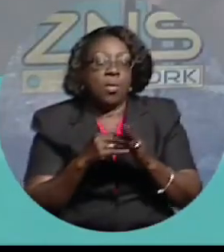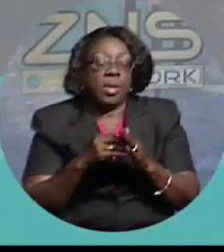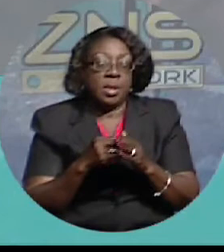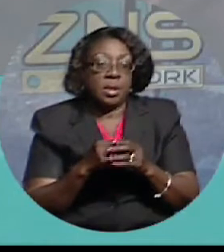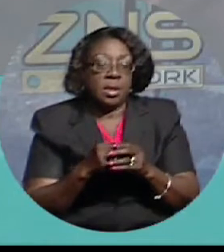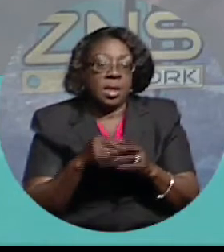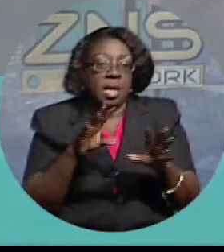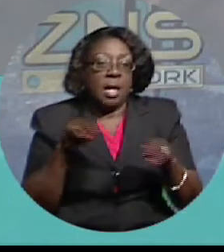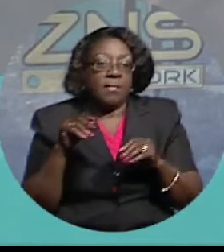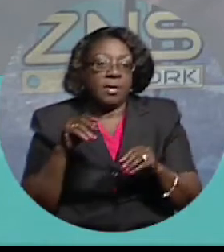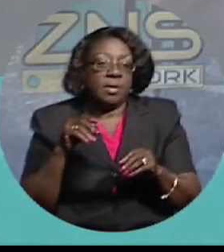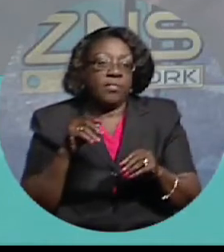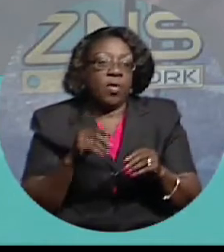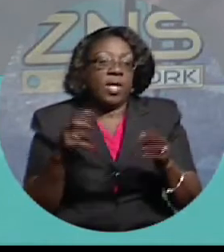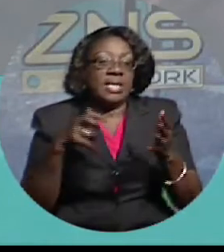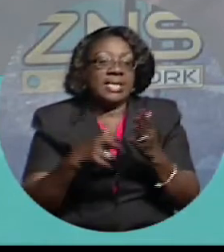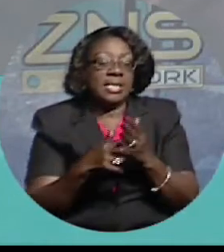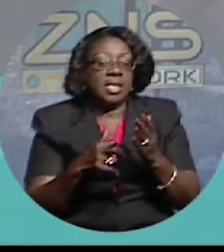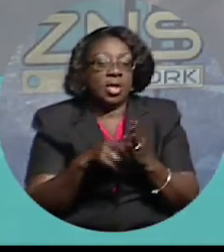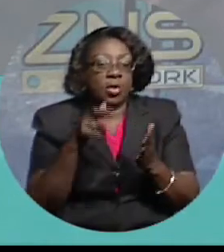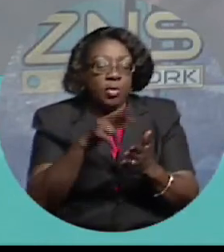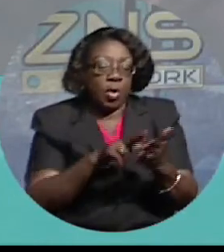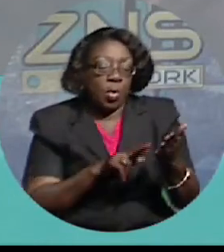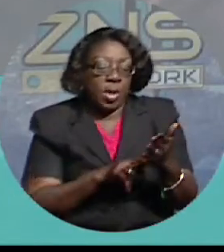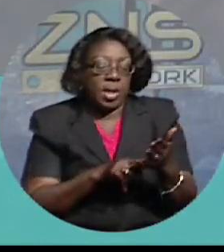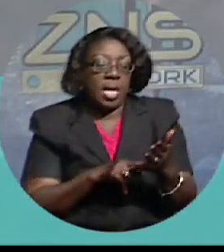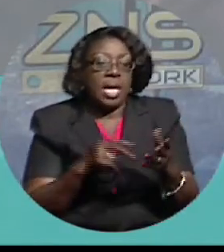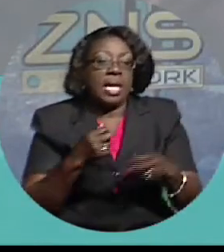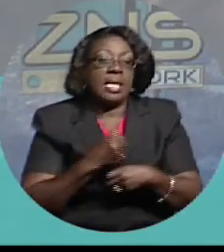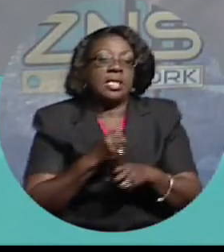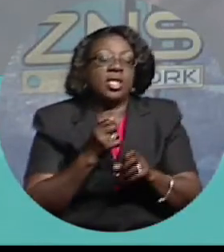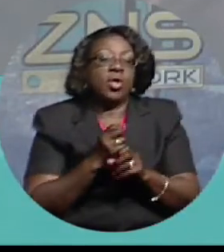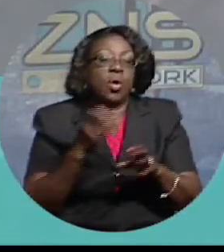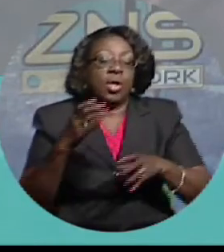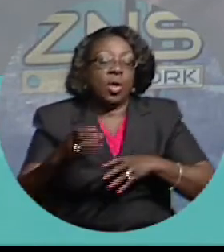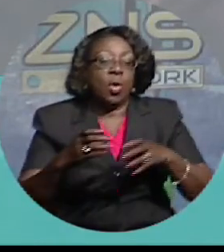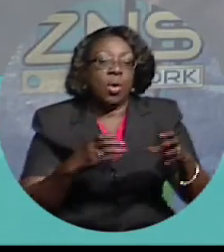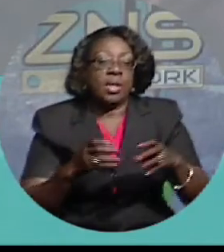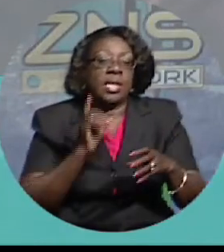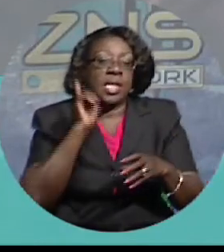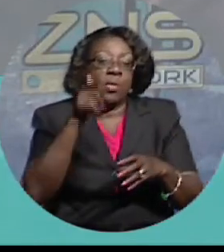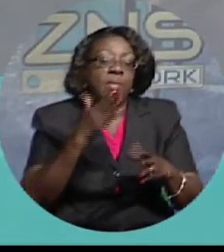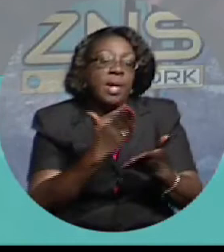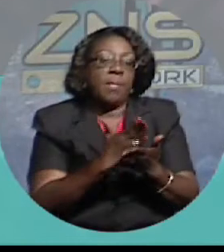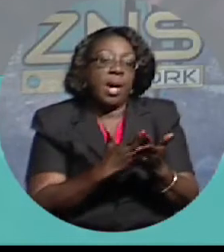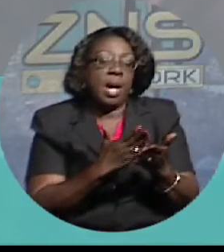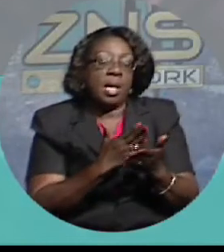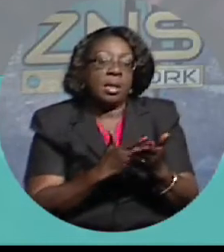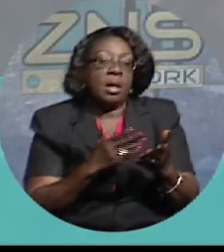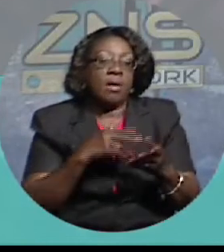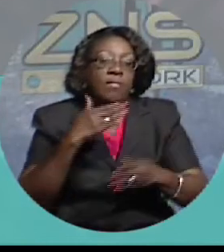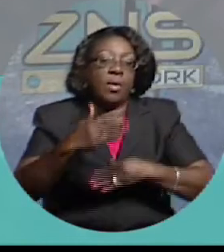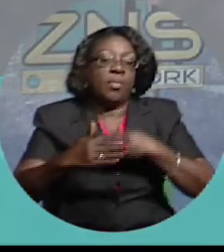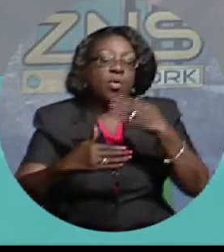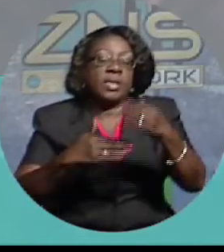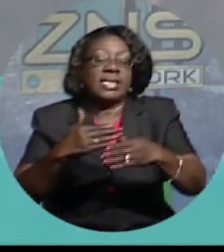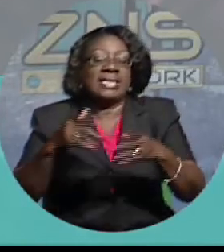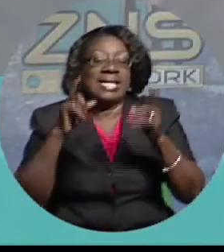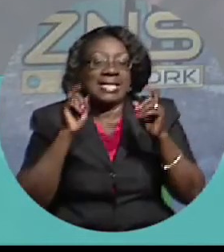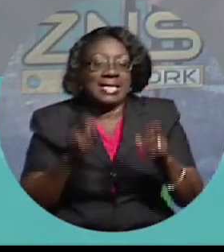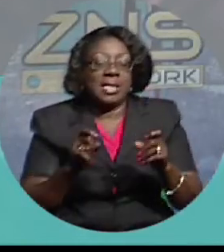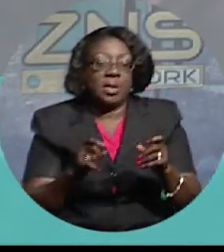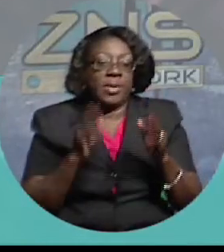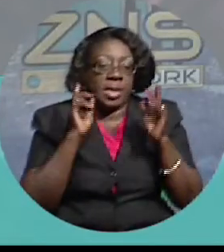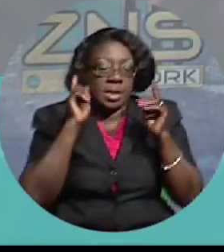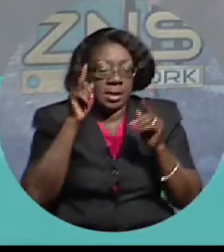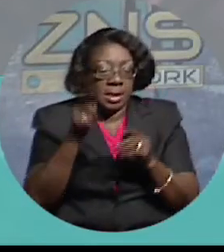proposals for digital recording, and as I assured the bar already, that they will be a part of the entire process that we